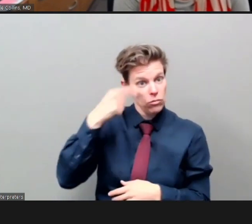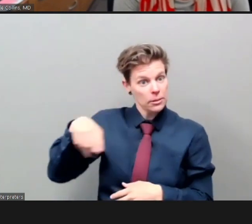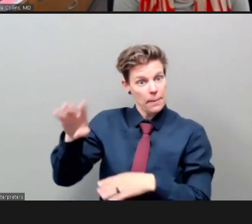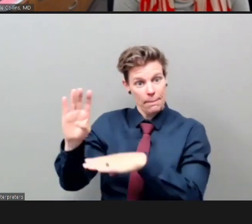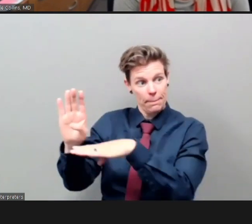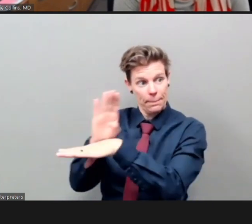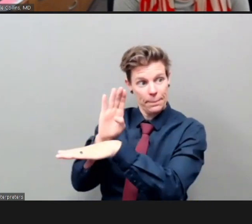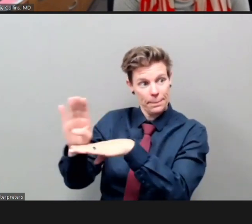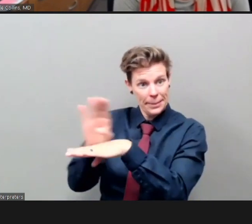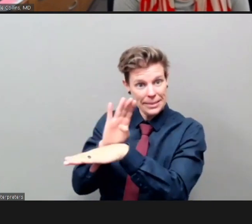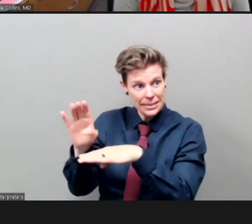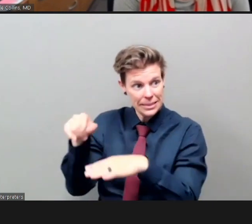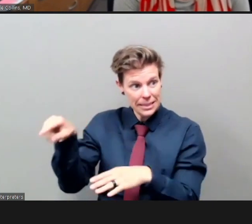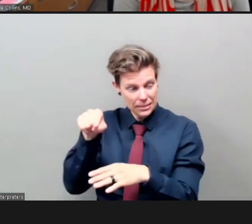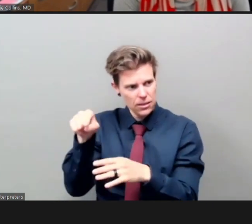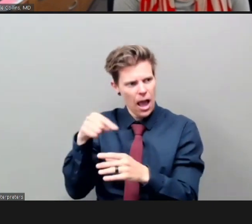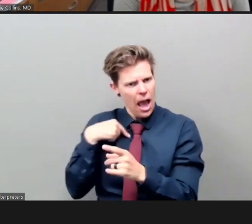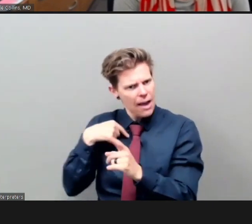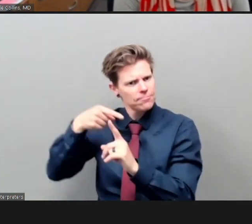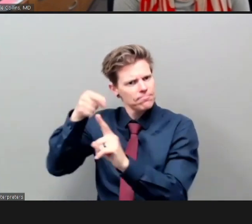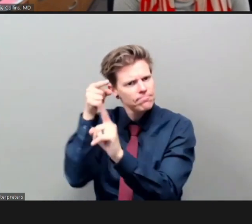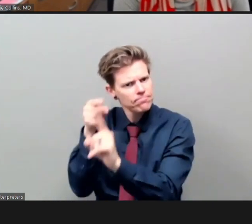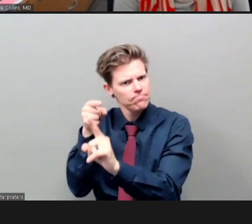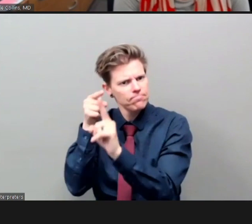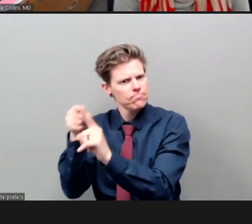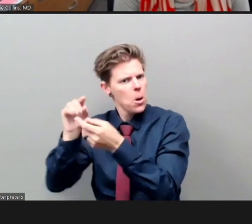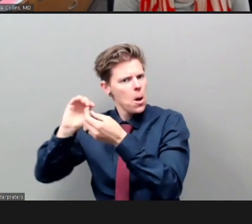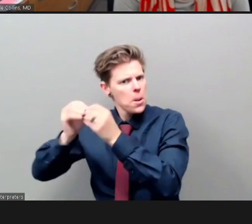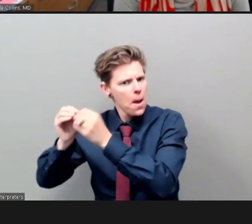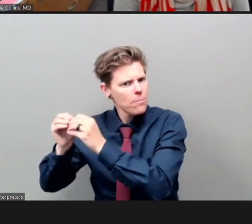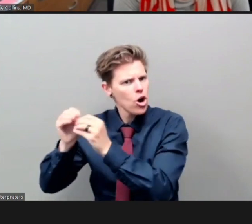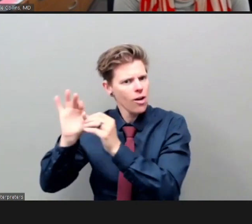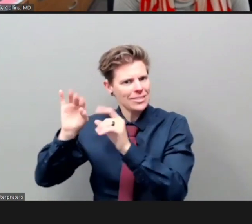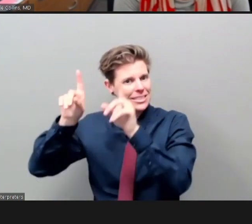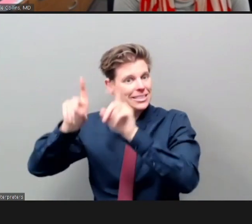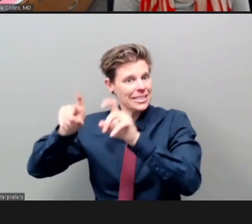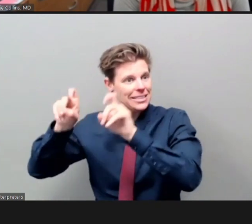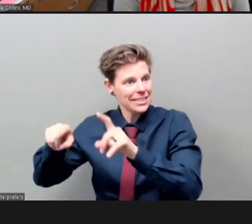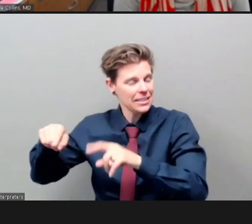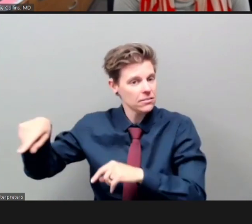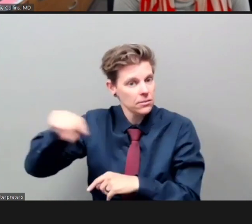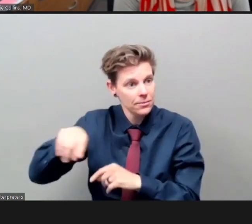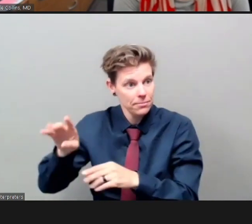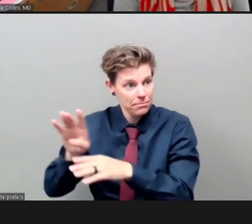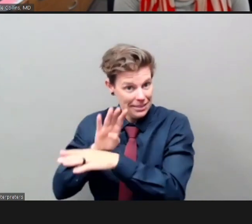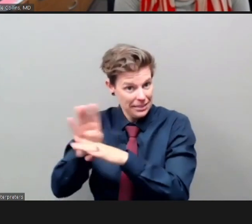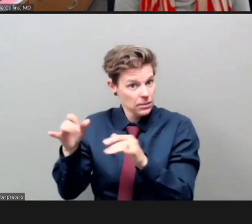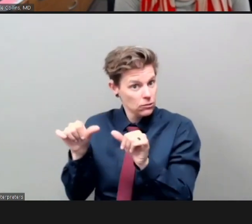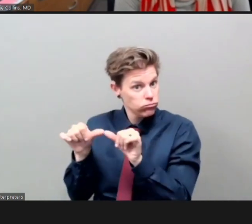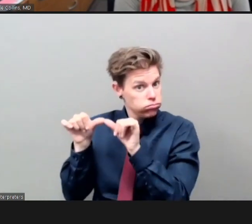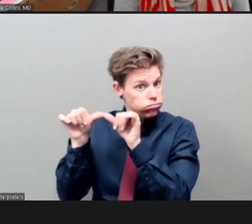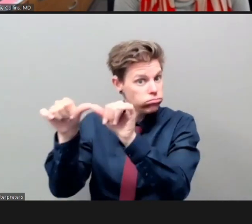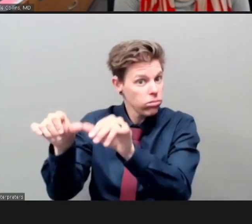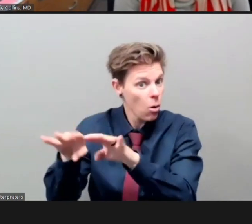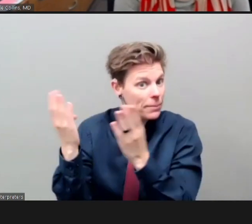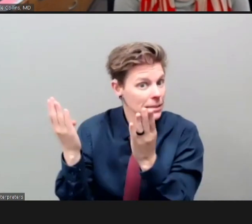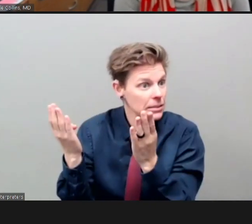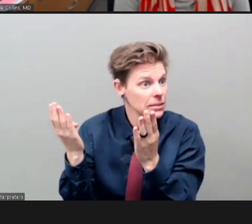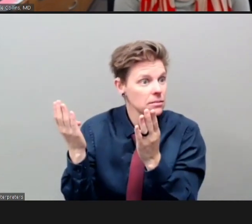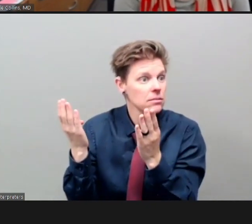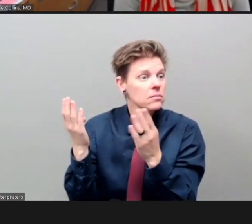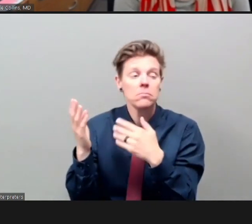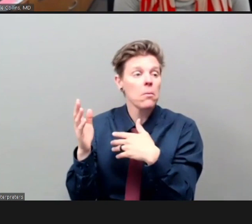certain percentage of testing going on through businesses, they're able to stay open, as I understand, even if COVID cases are maybe